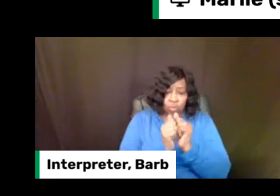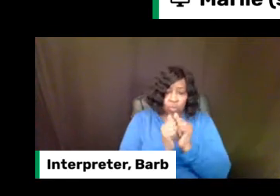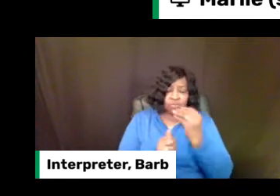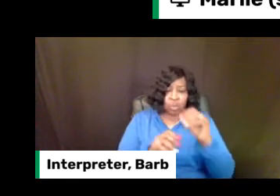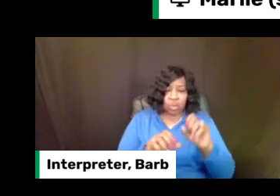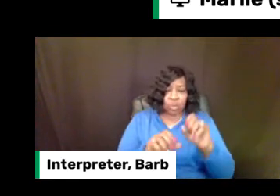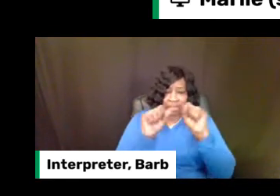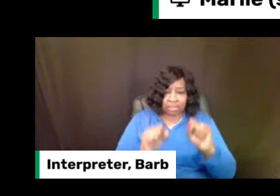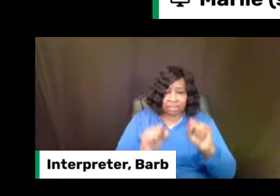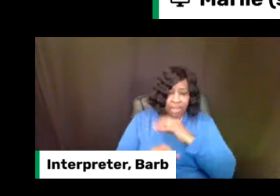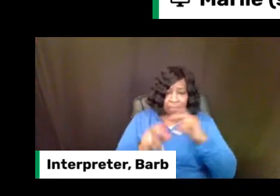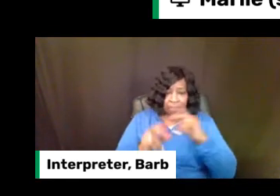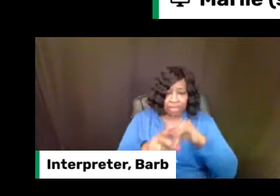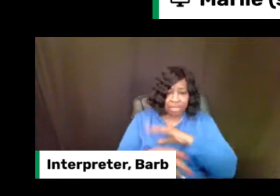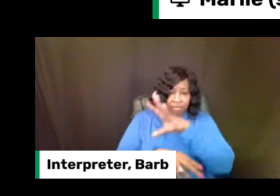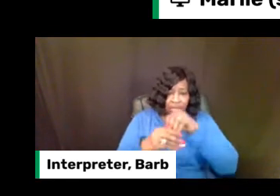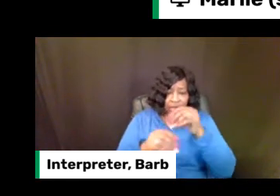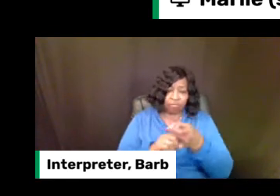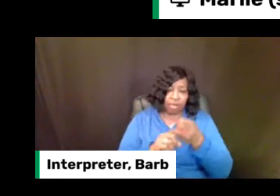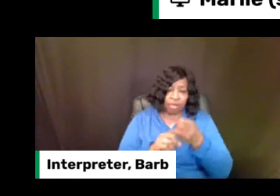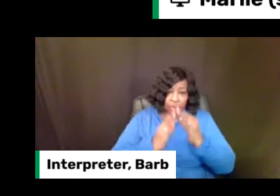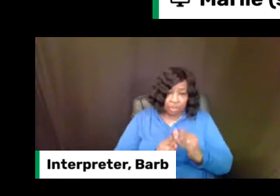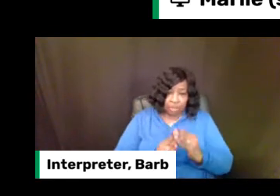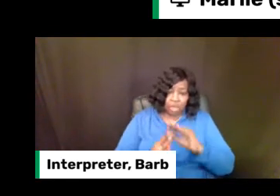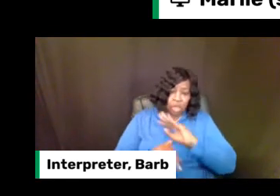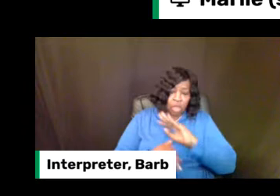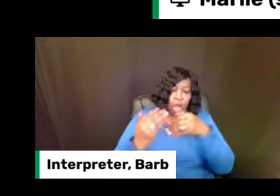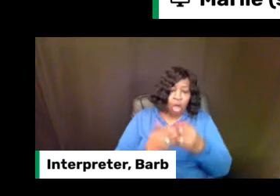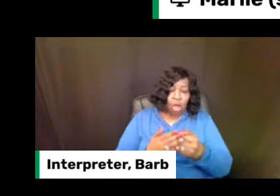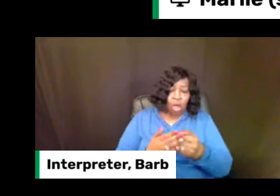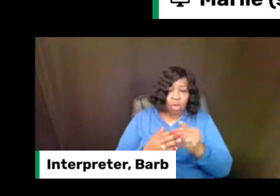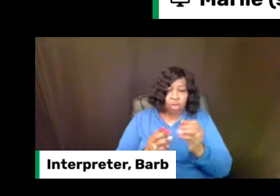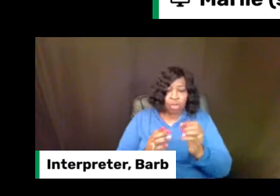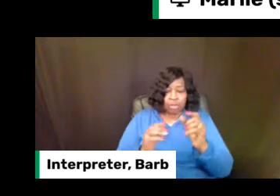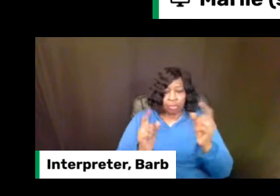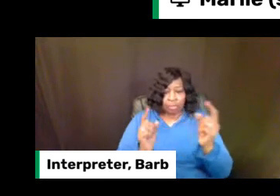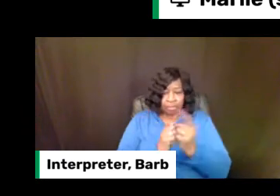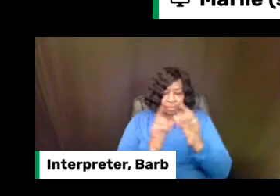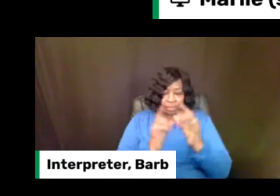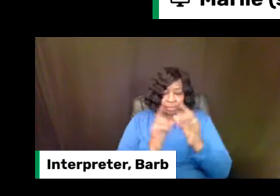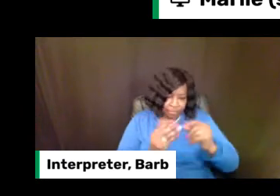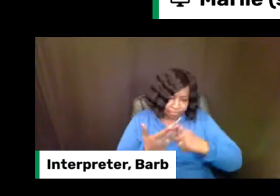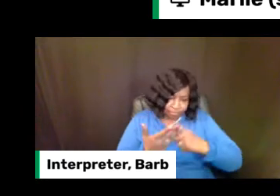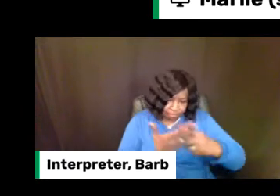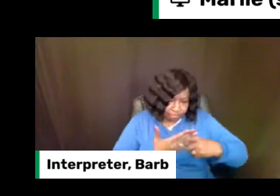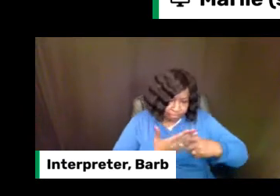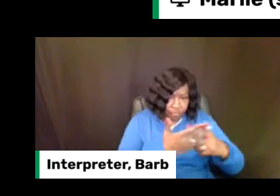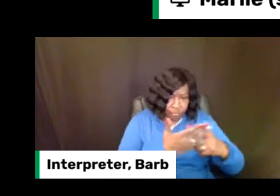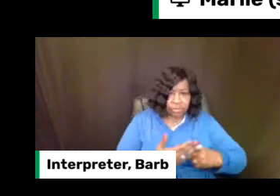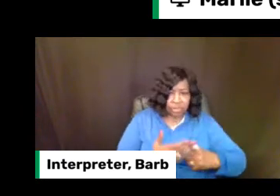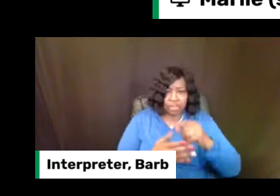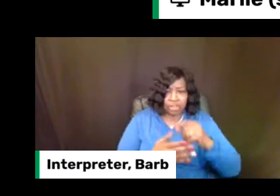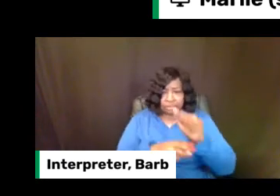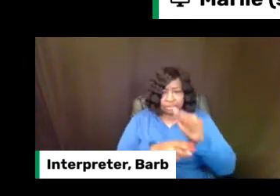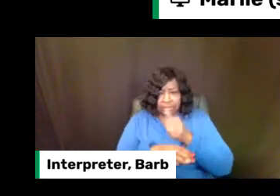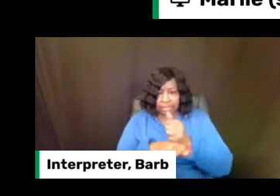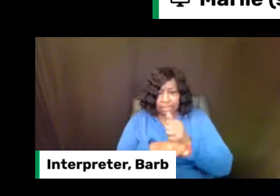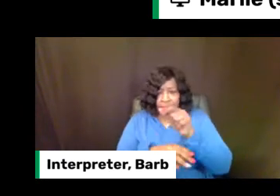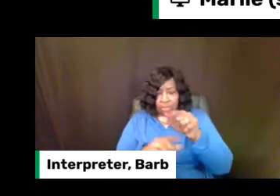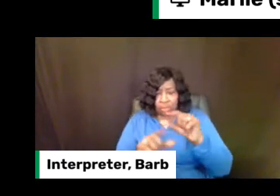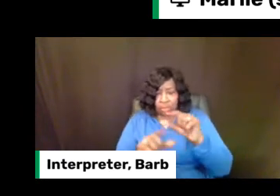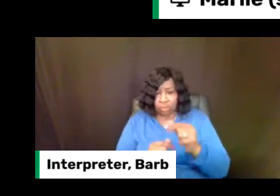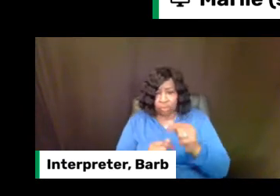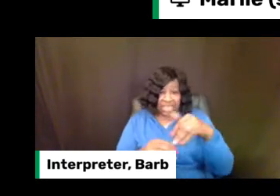community, all in order to provide strategic direction on the implementation of GFPP in Cook County. Next